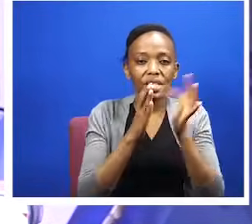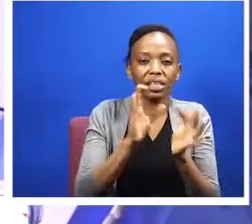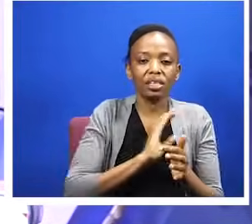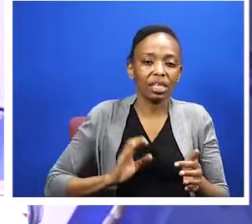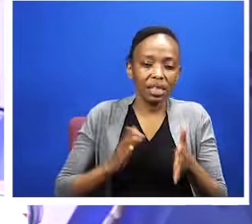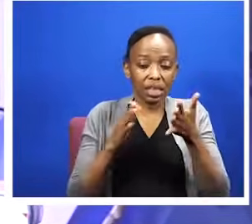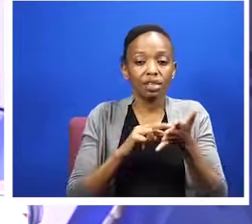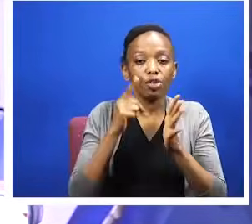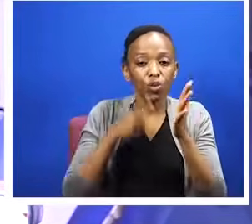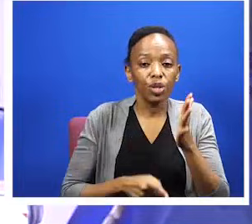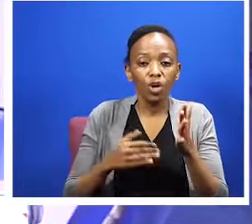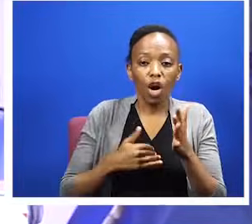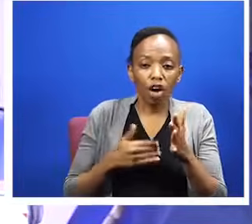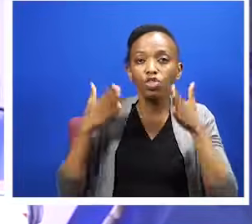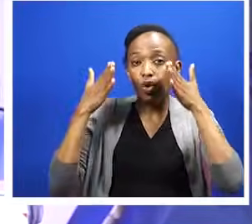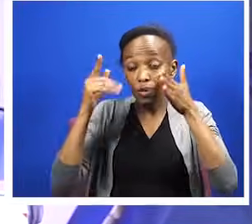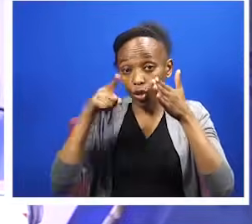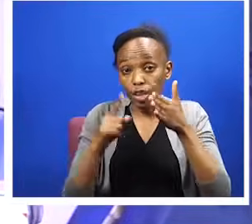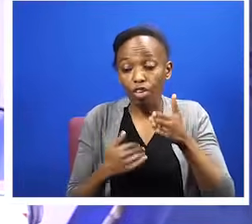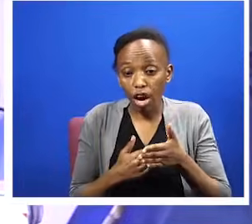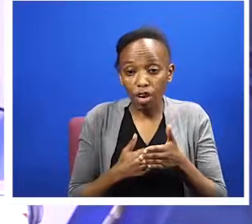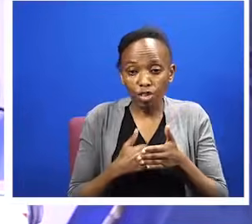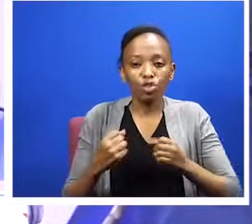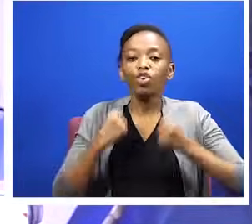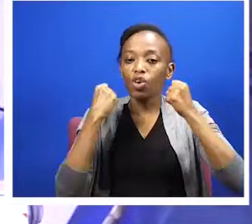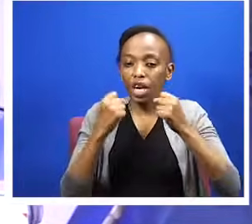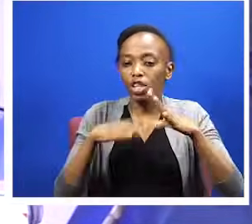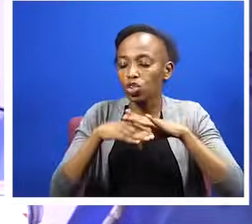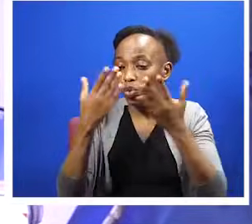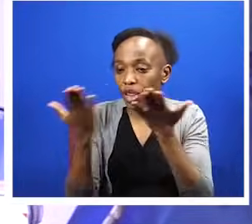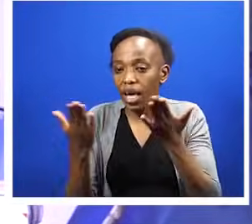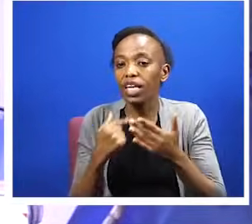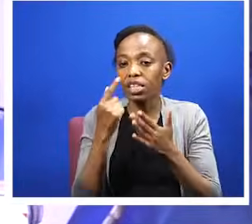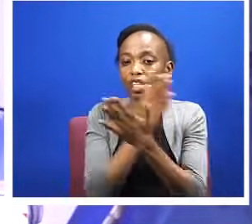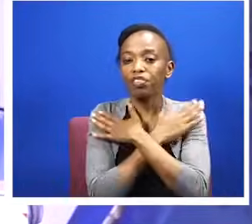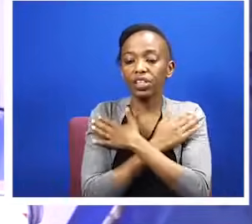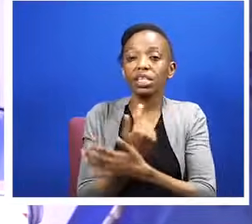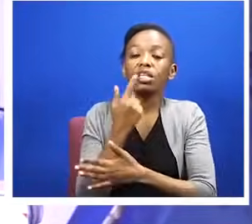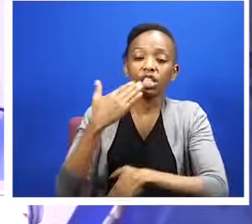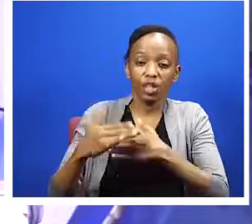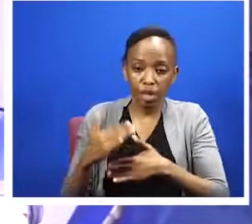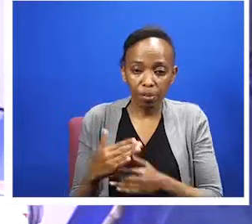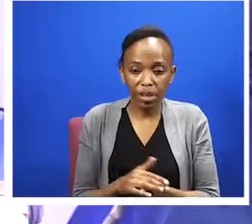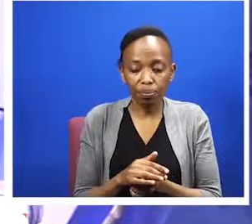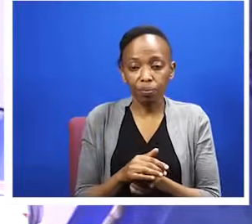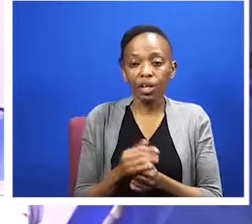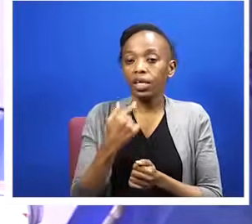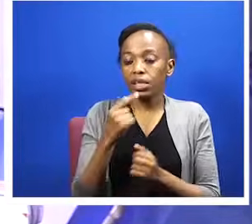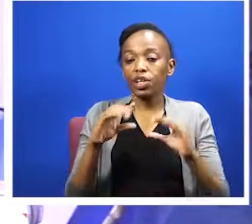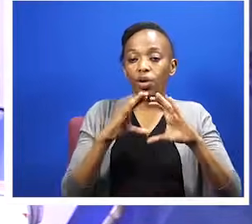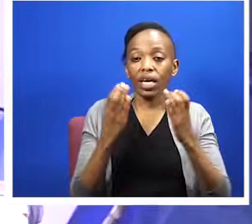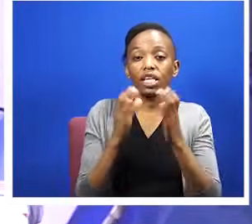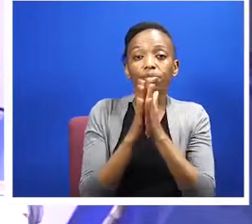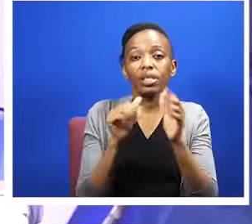This means you have to commit yourself. You have to have that courage. You go out there, tell your friends, tell your neighbors, you know, tell your classmates